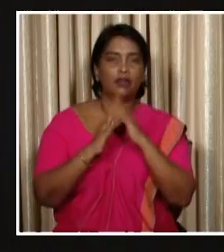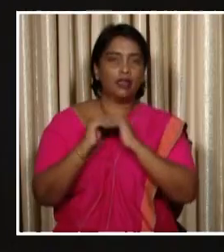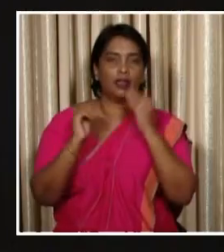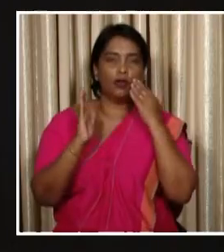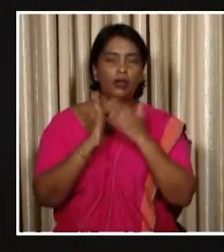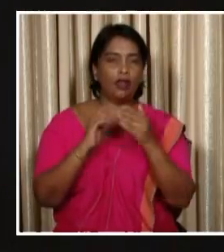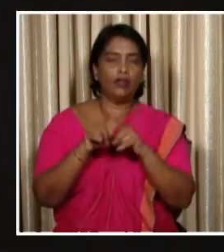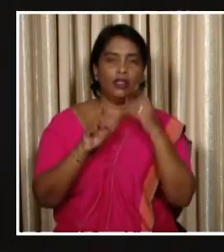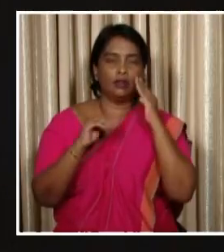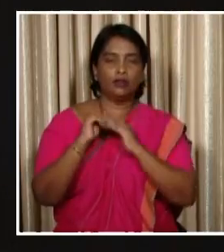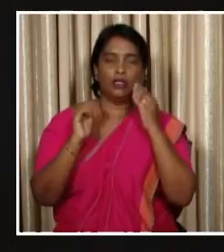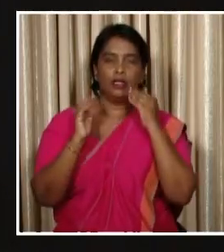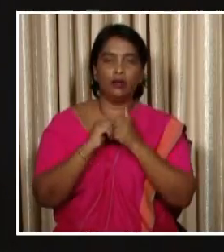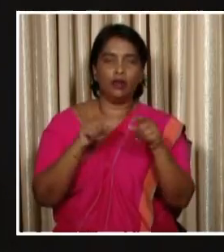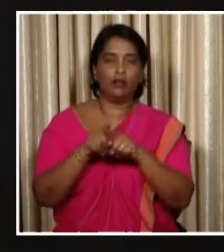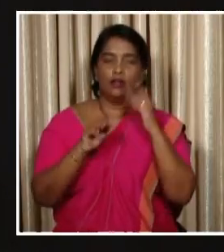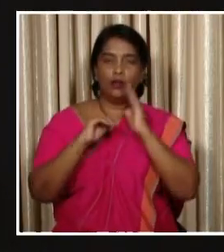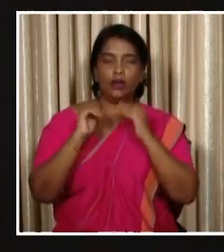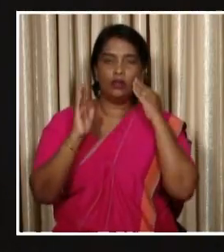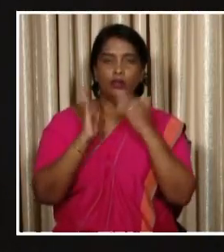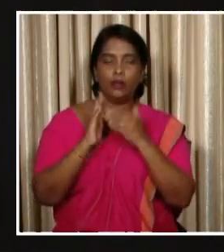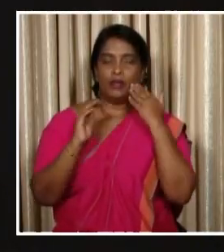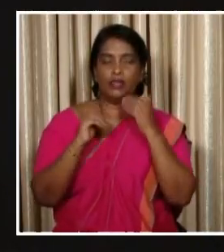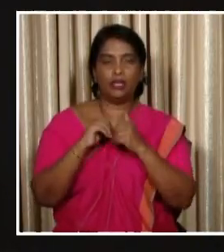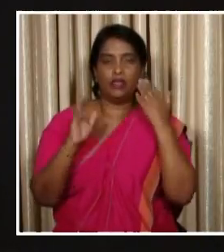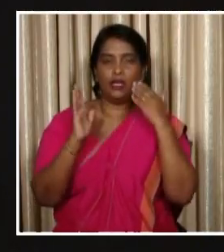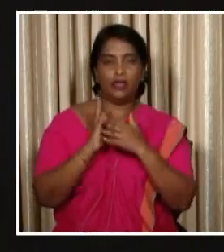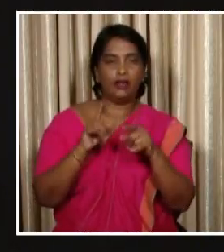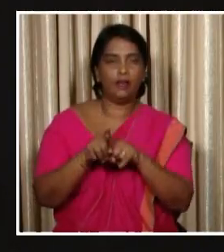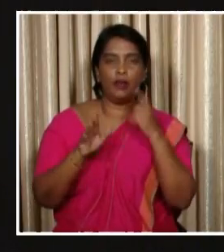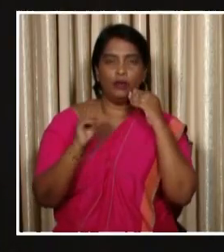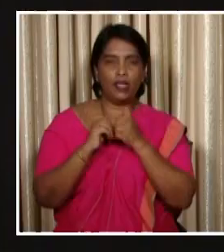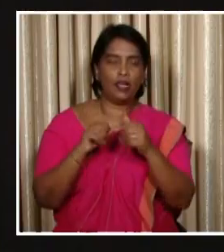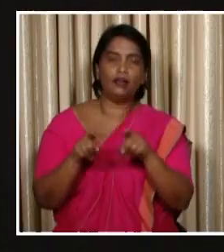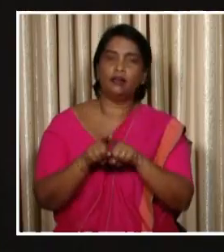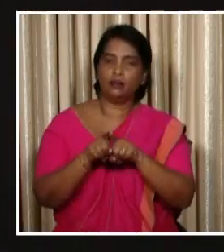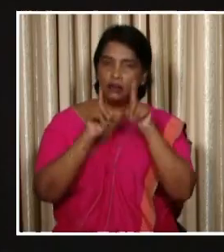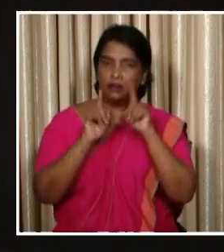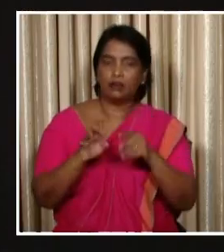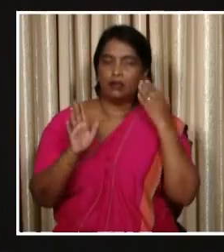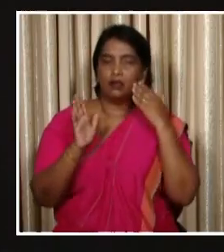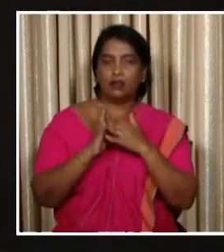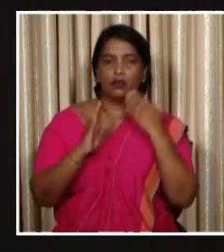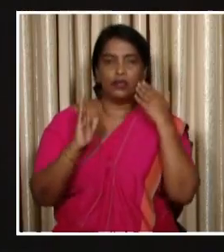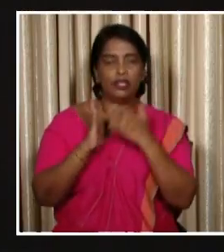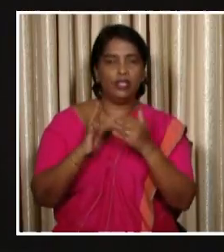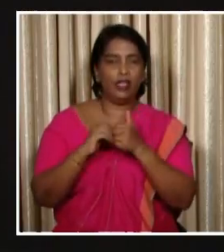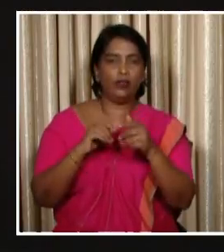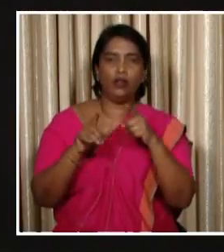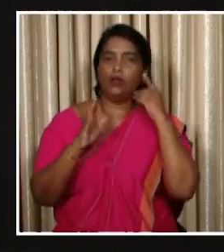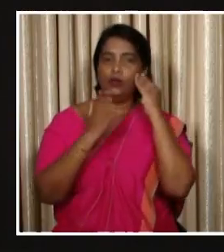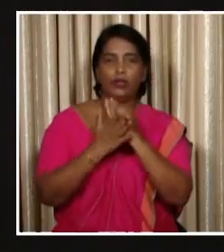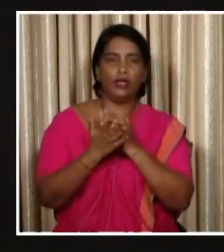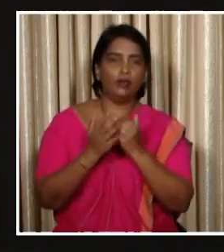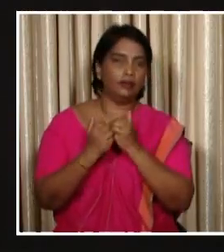the election, an agreement with MOU was signed. As a responsible government, we wanted to give the confidence to the